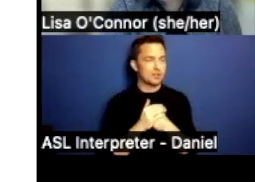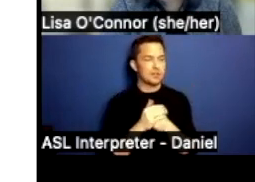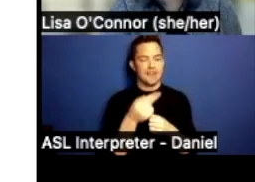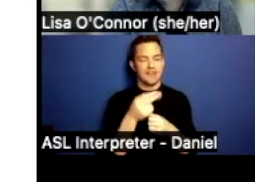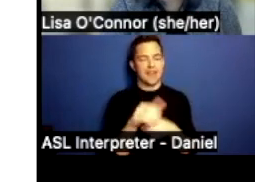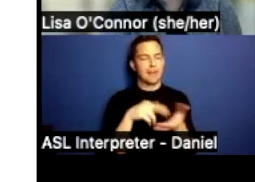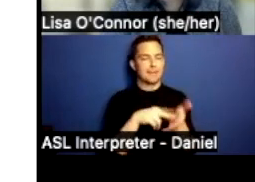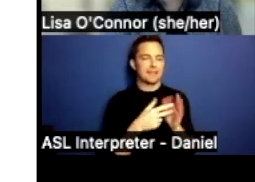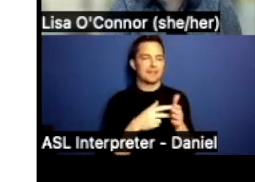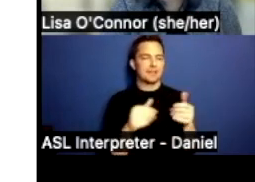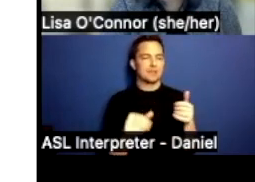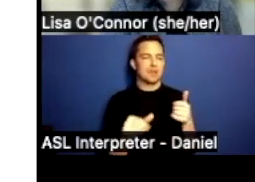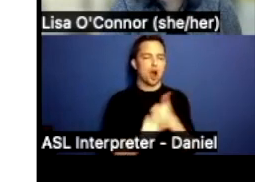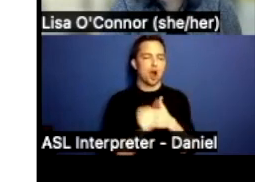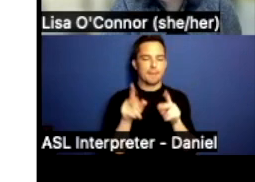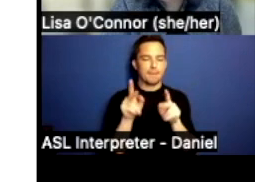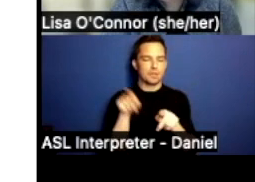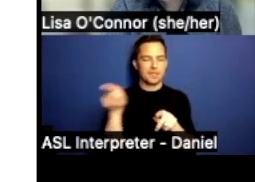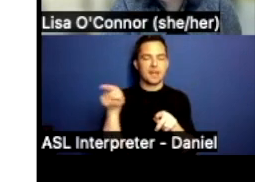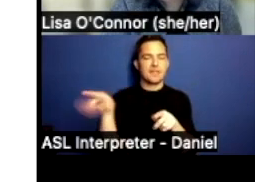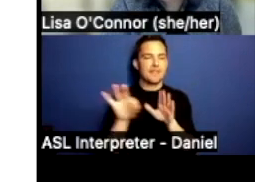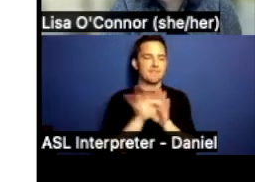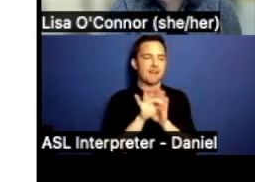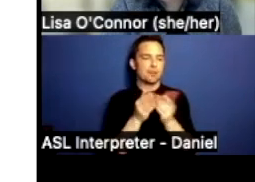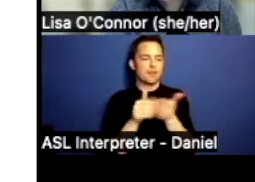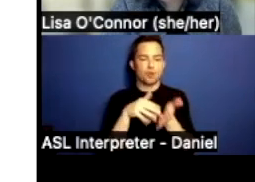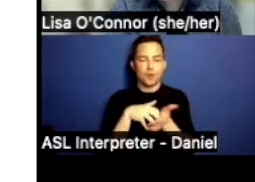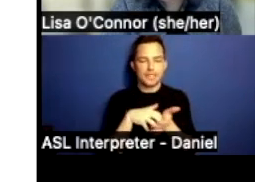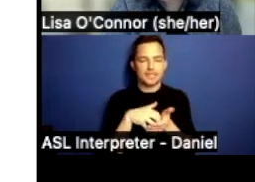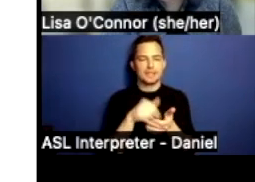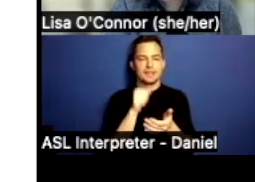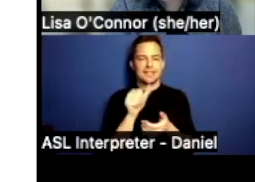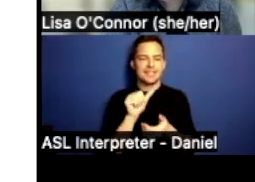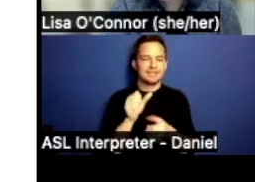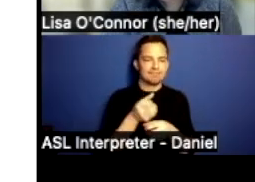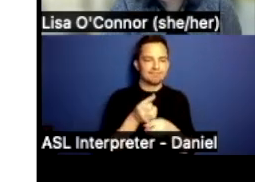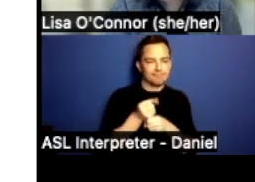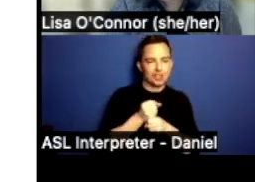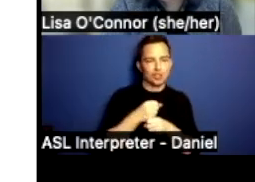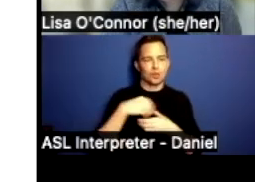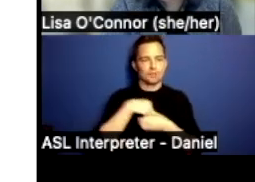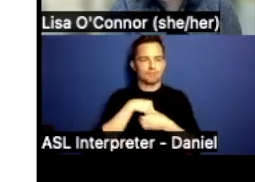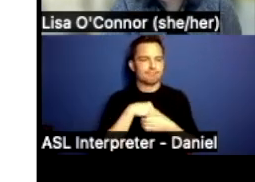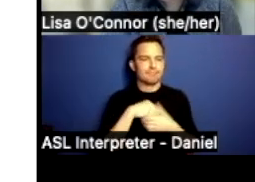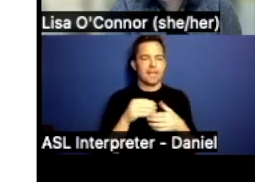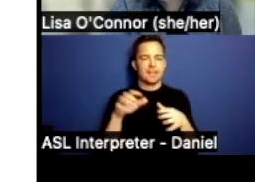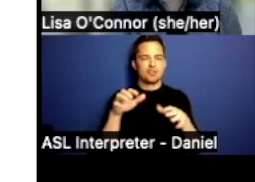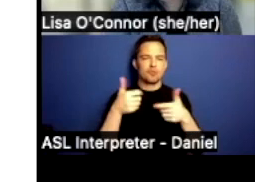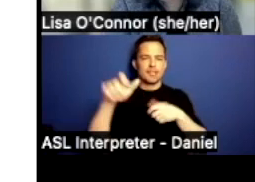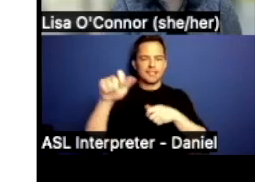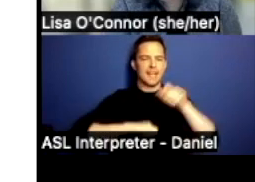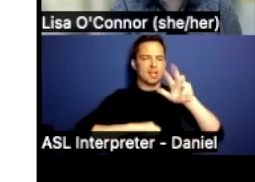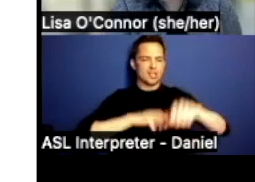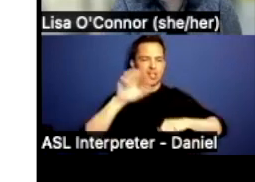the harming partners, they find whatever weaknesses and whatever insecurities you have, and they tear each one of those things apart to a point for somebody